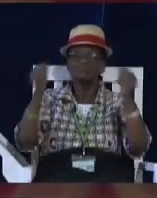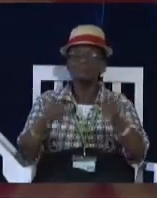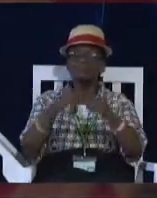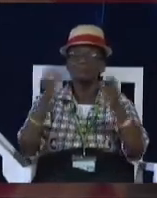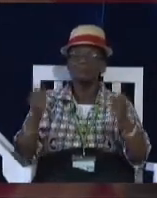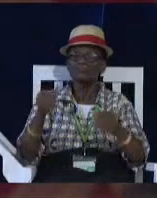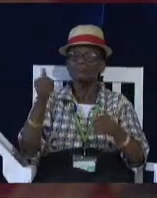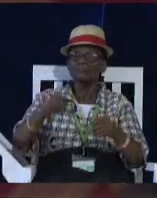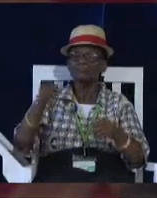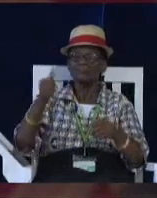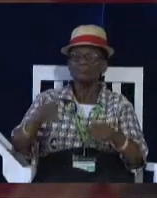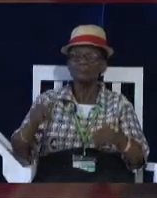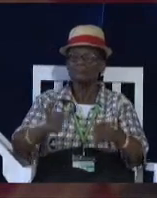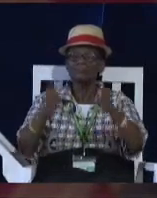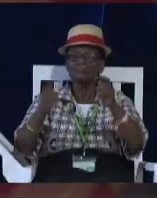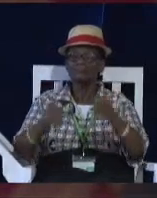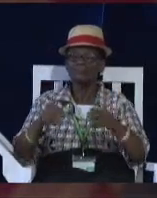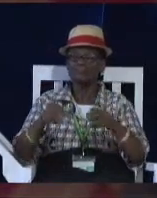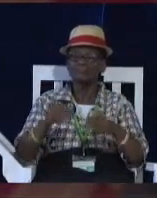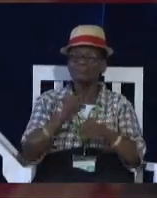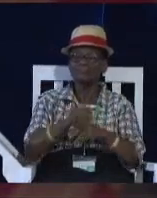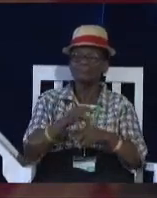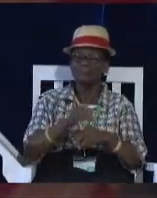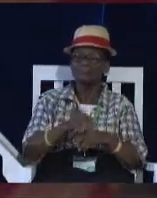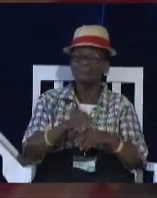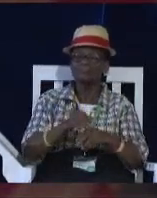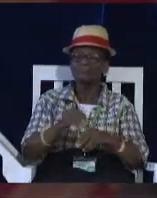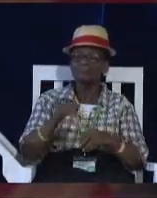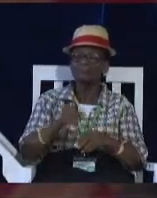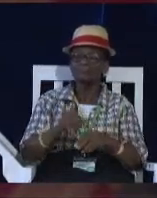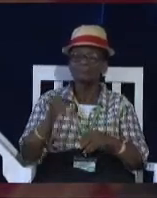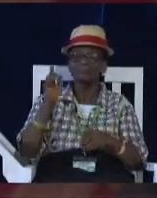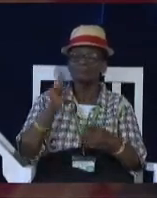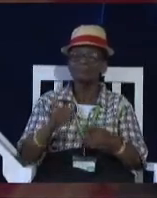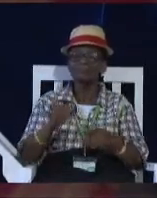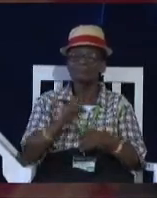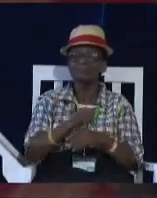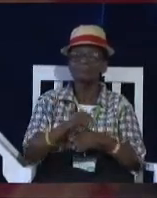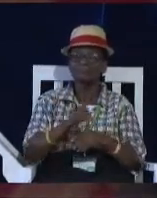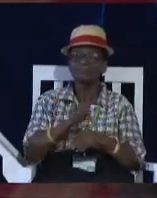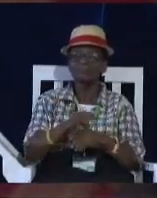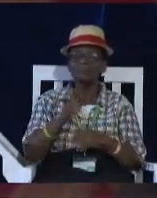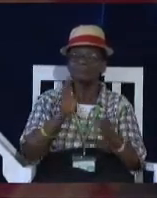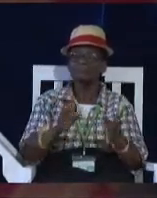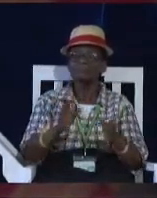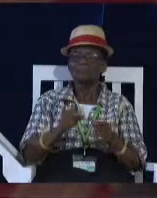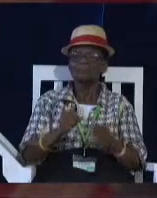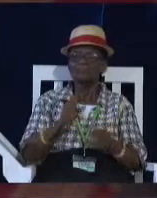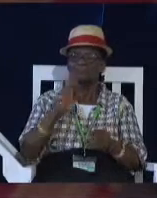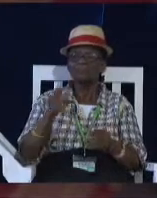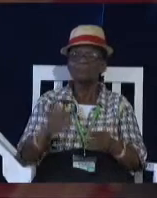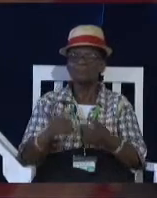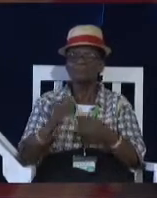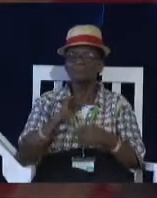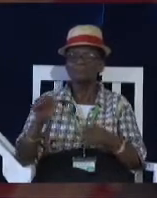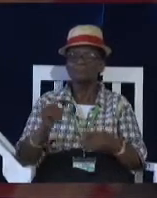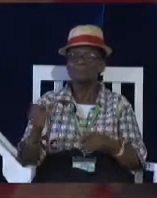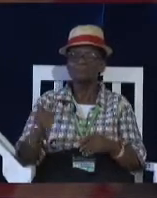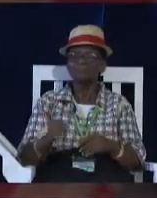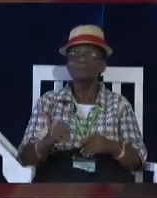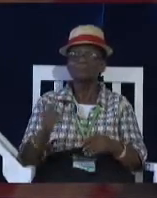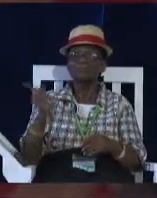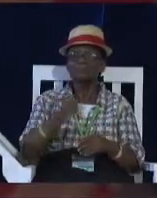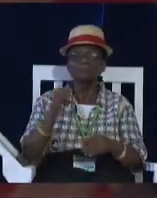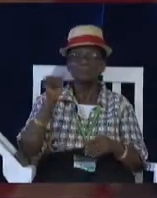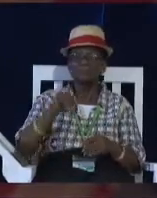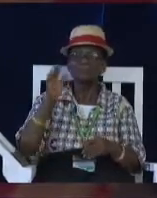Yeah, the counselors are coming. Just wait where you are. They will attend to you in a moment. Now the rest of us, as